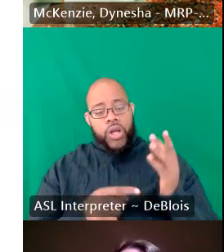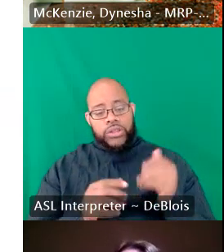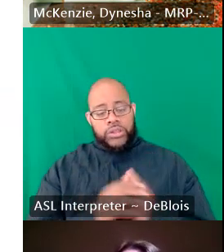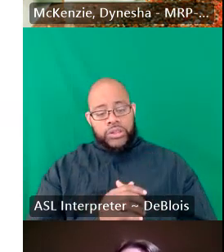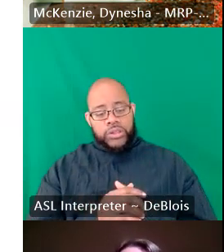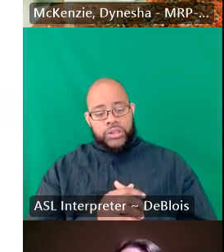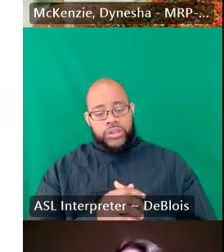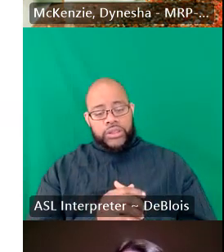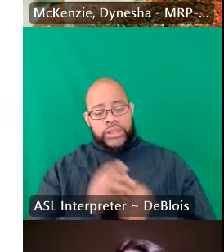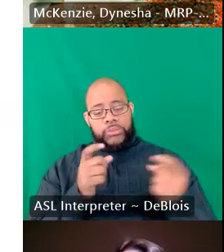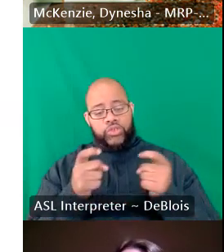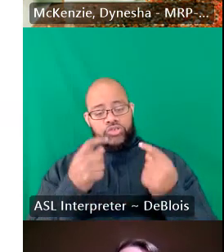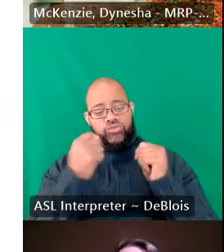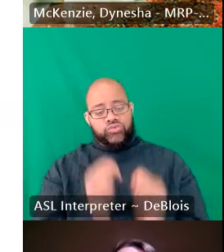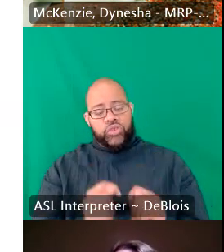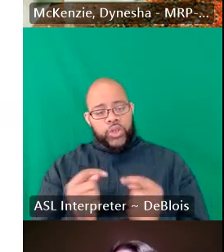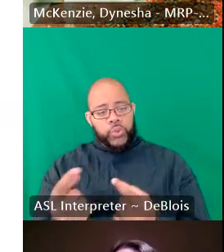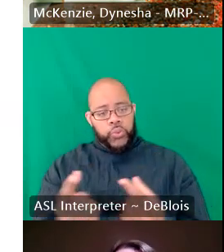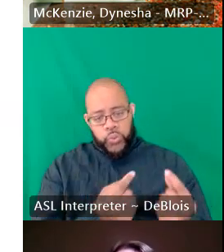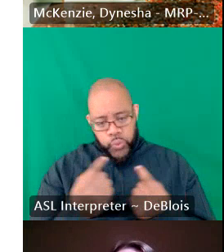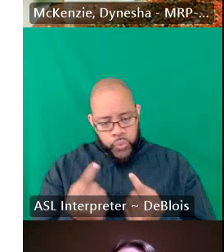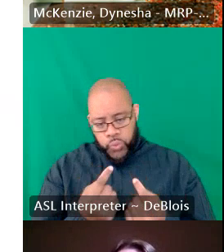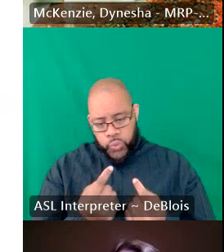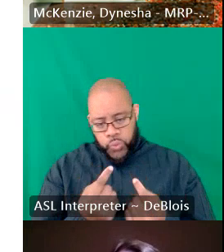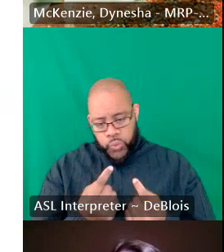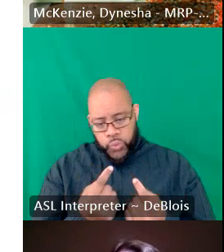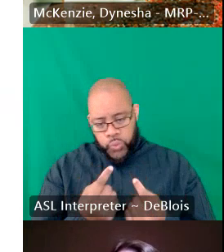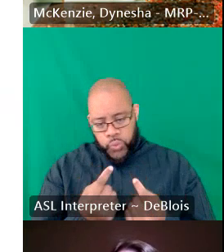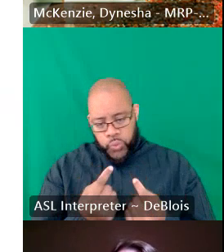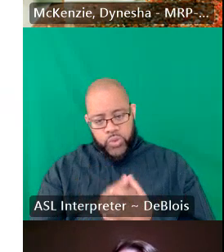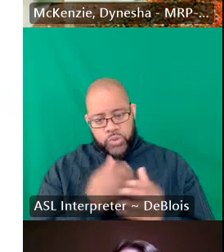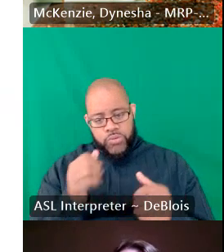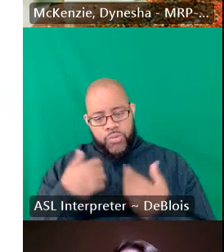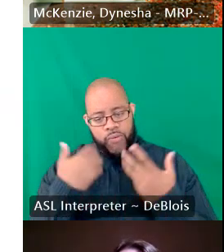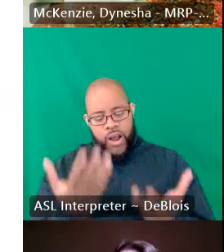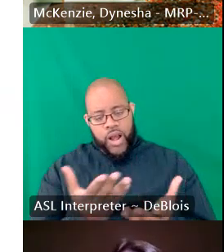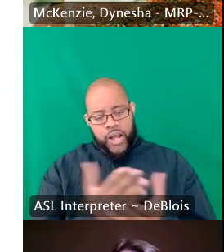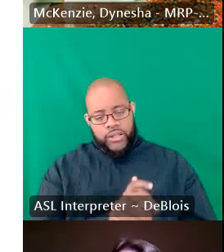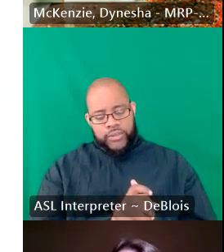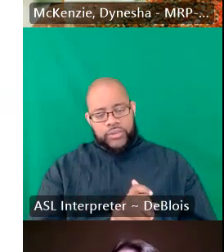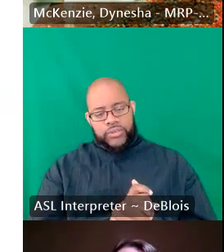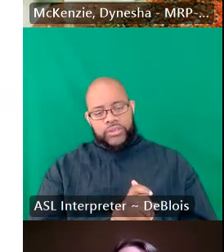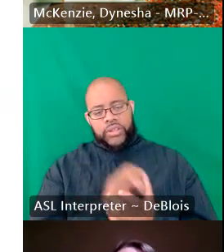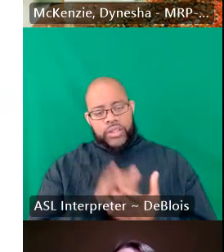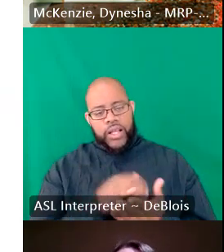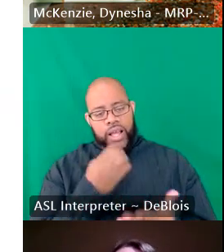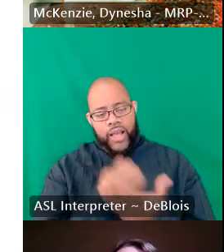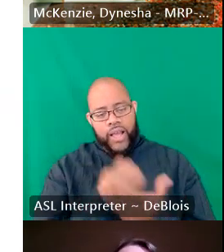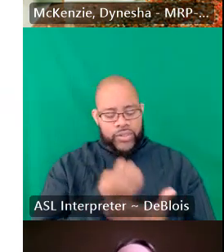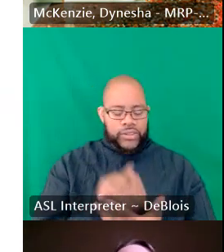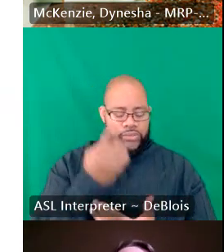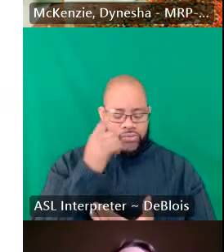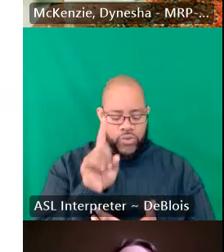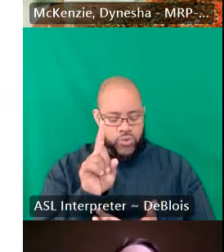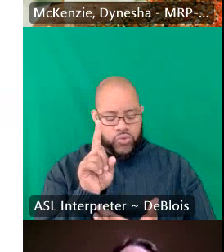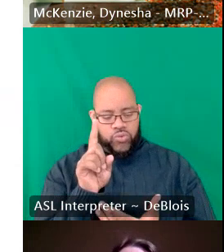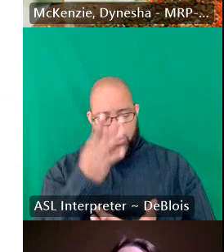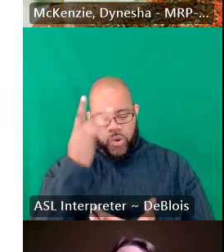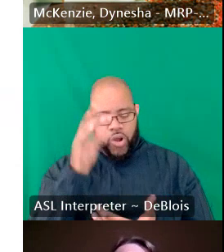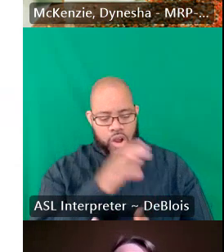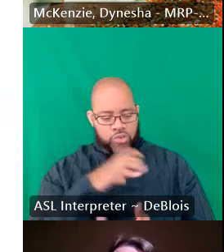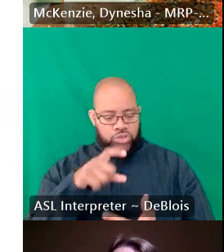the administration is trying to do is provide the evidence for why Congress